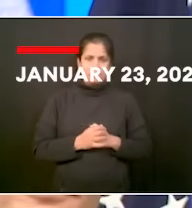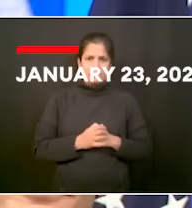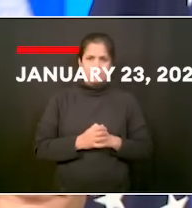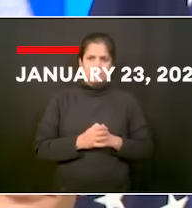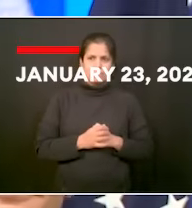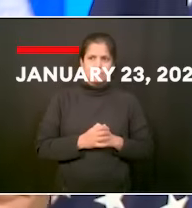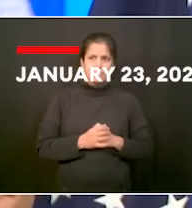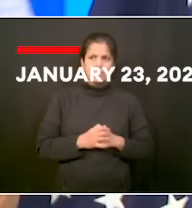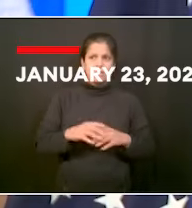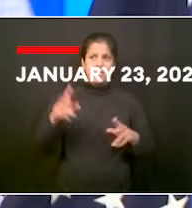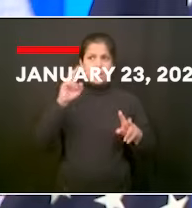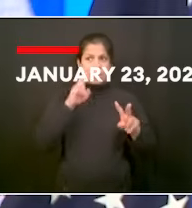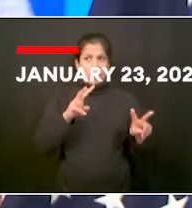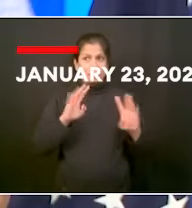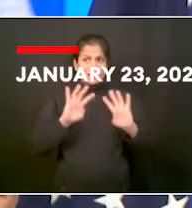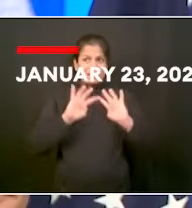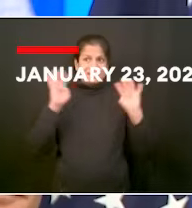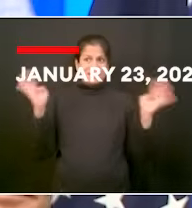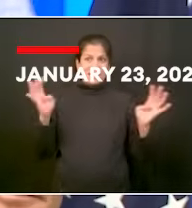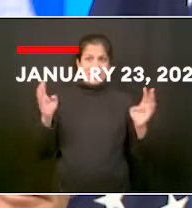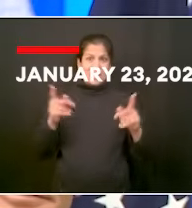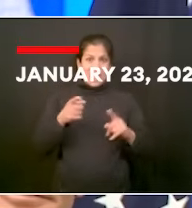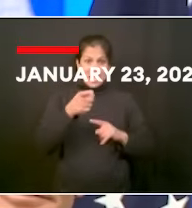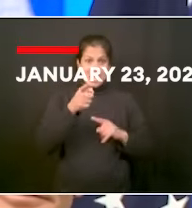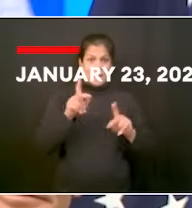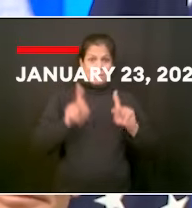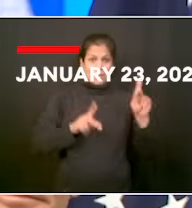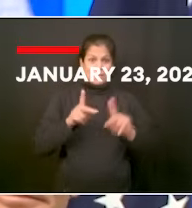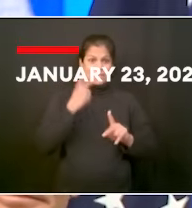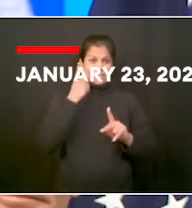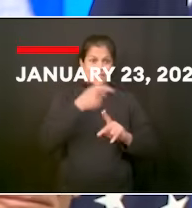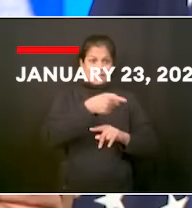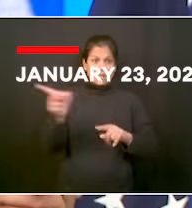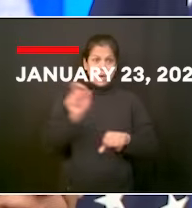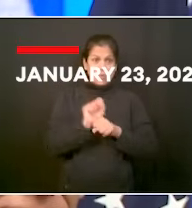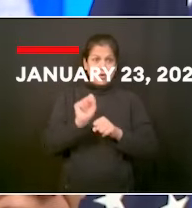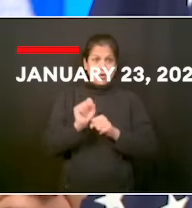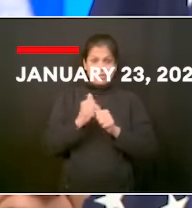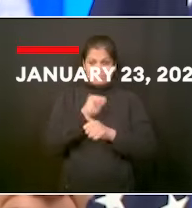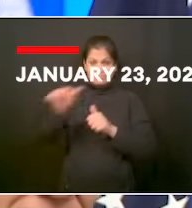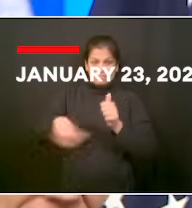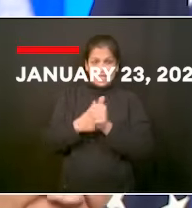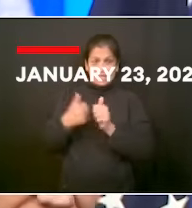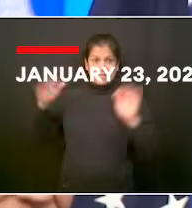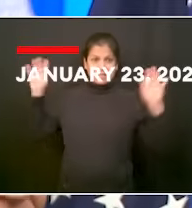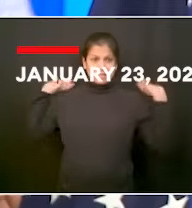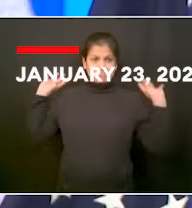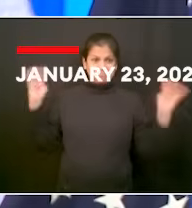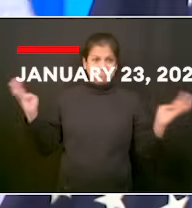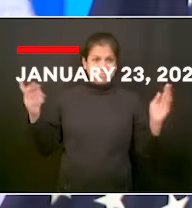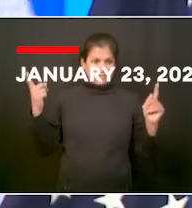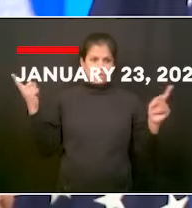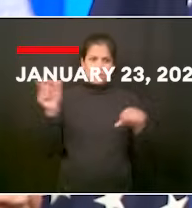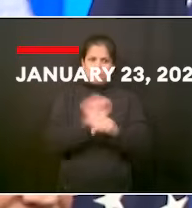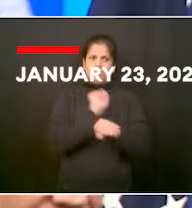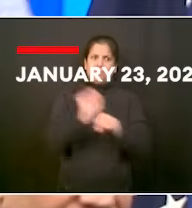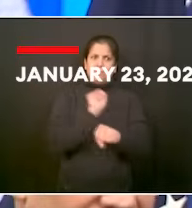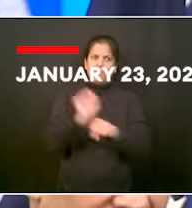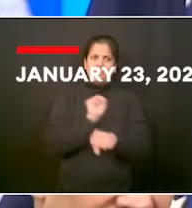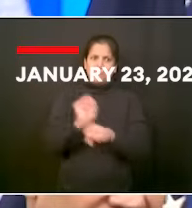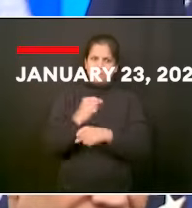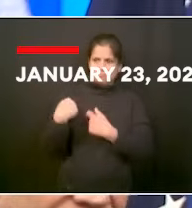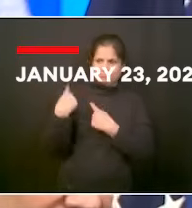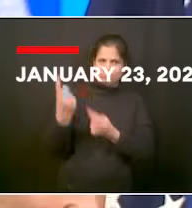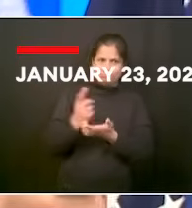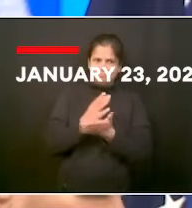at work across the city will be the ones to ensure that this is a storm that meets its match in the city. Thank you, and I'm now going to pass it over to our MTA